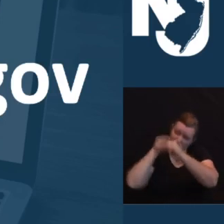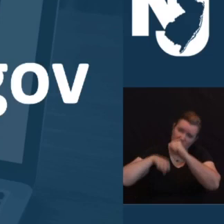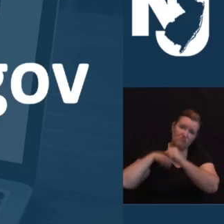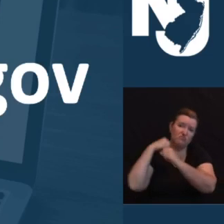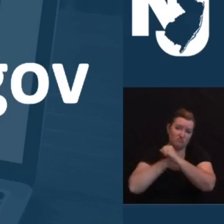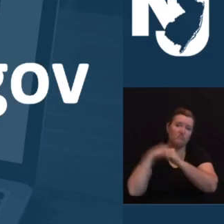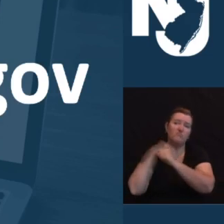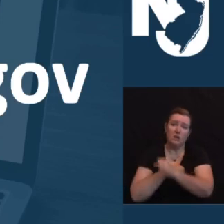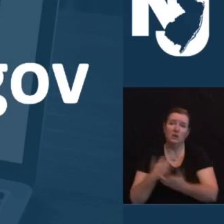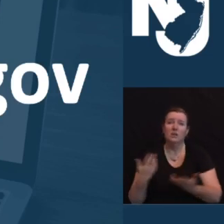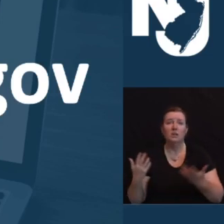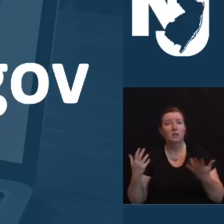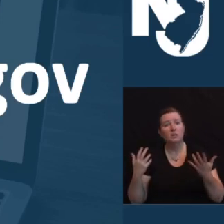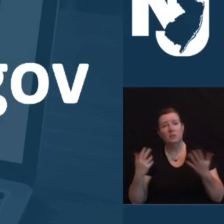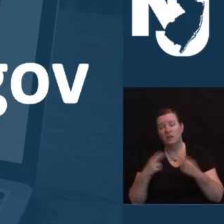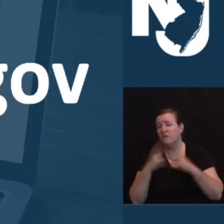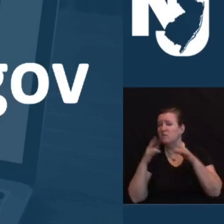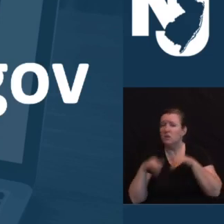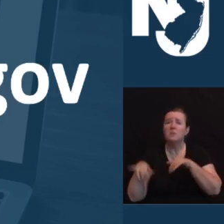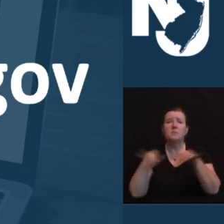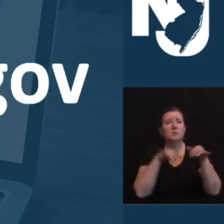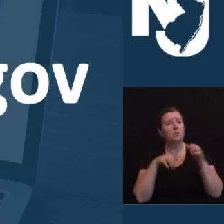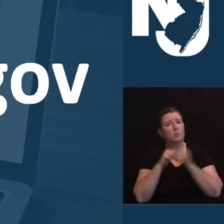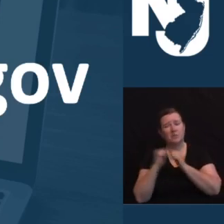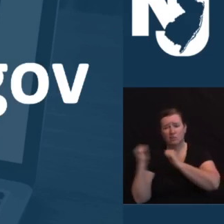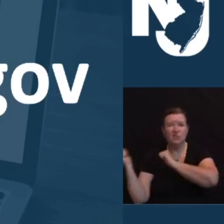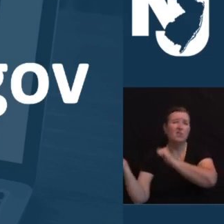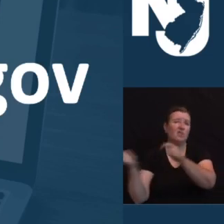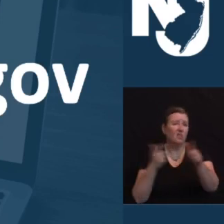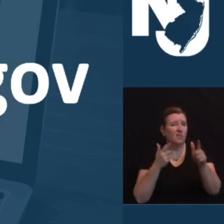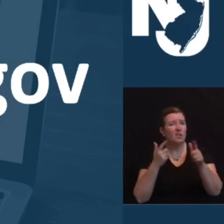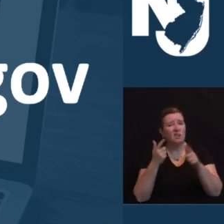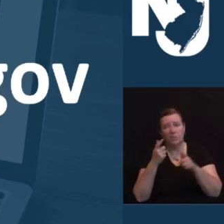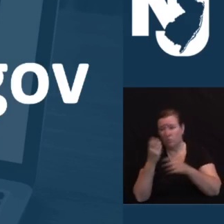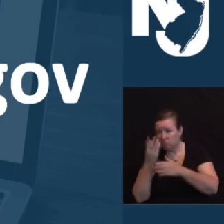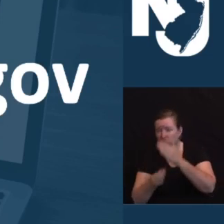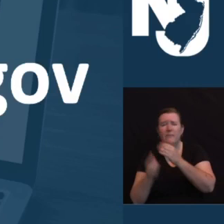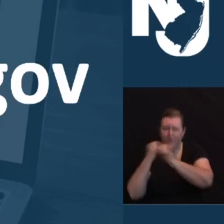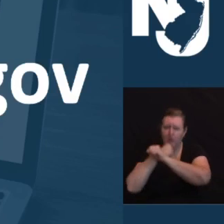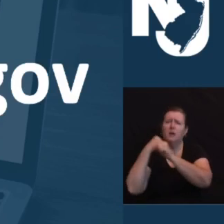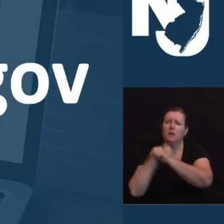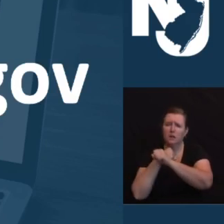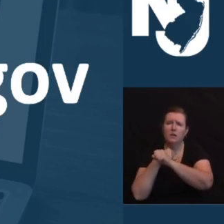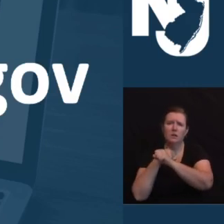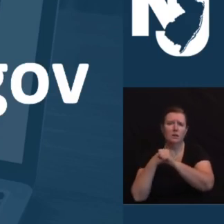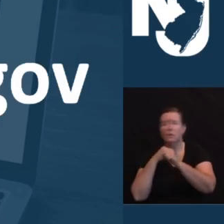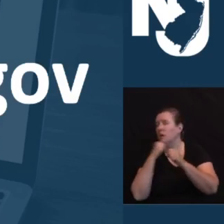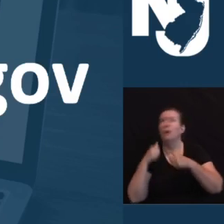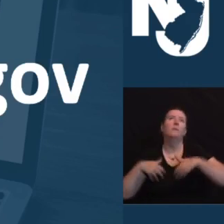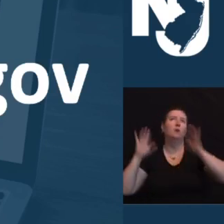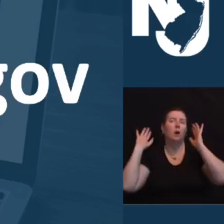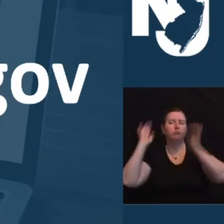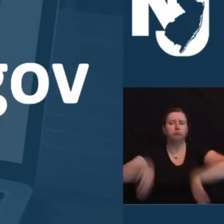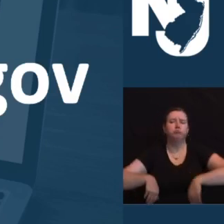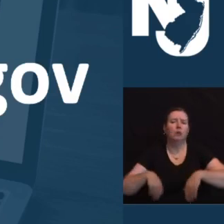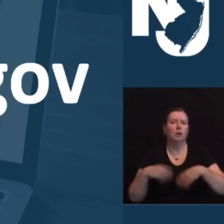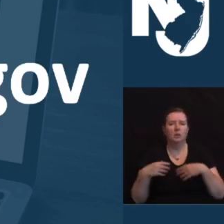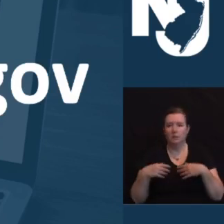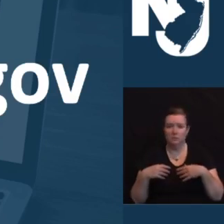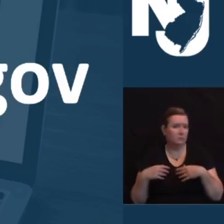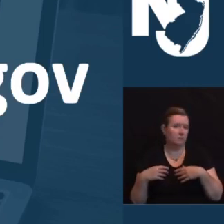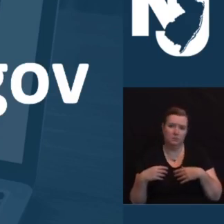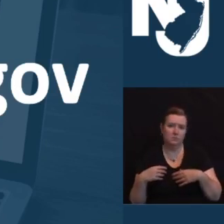And that's a common trait among all those whose lives we've lost. The other common trait,